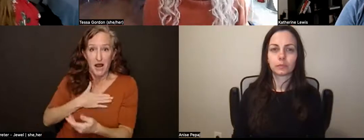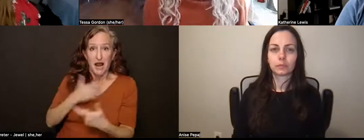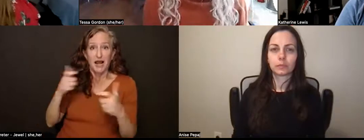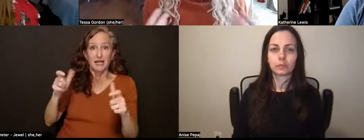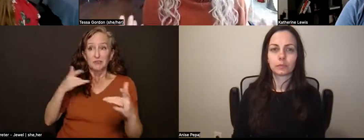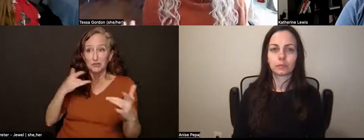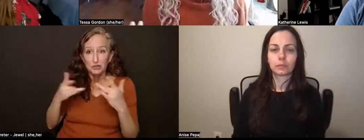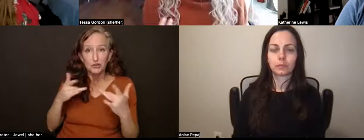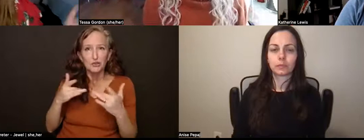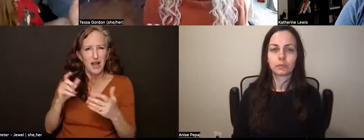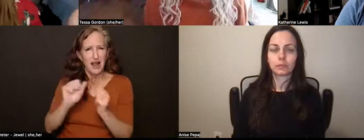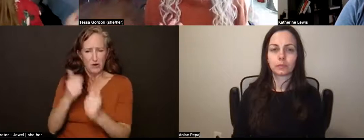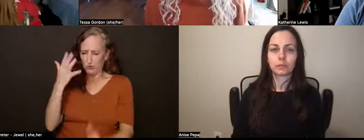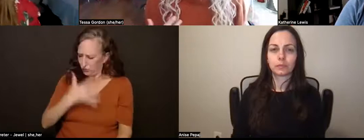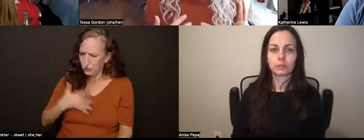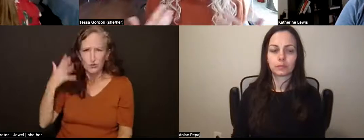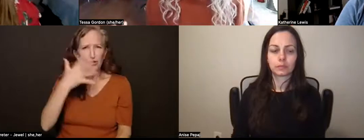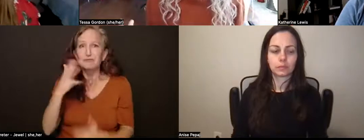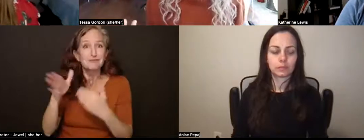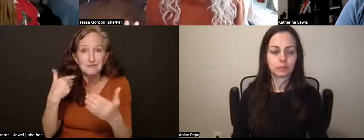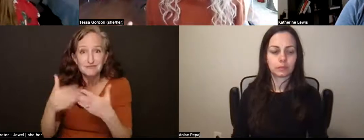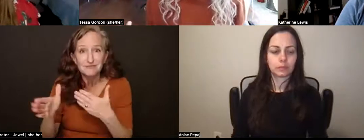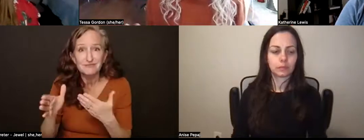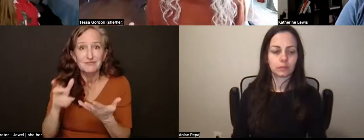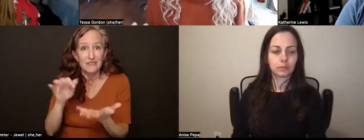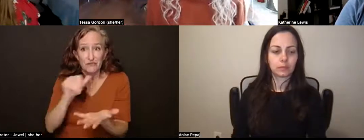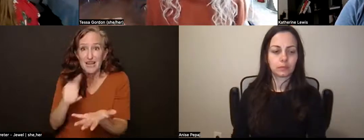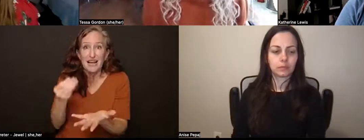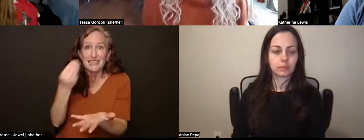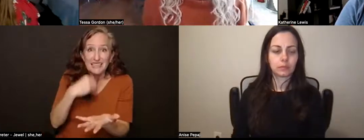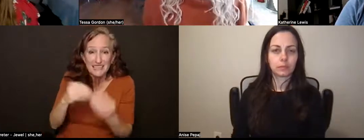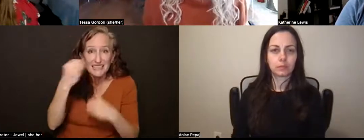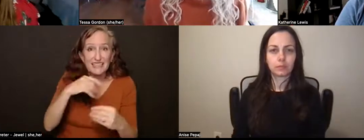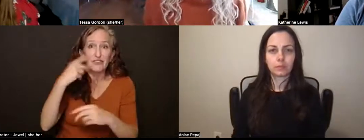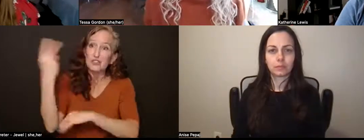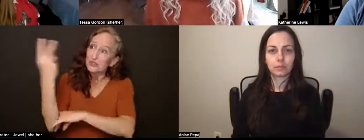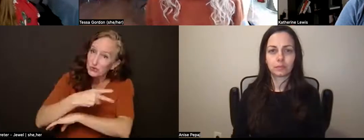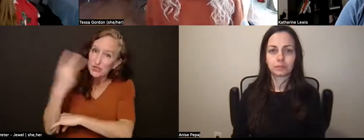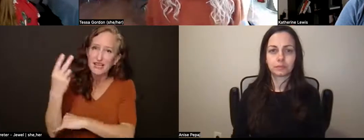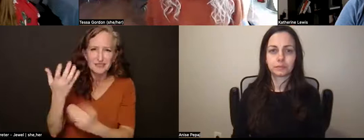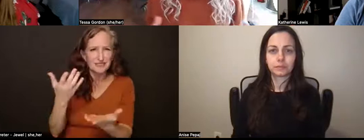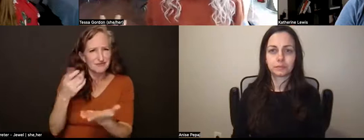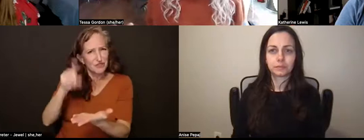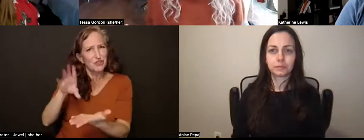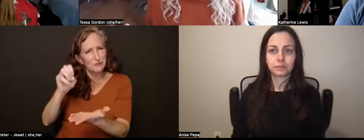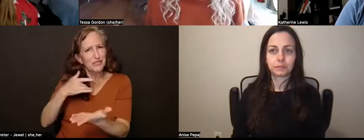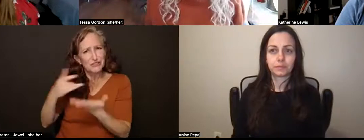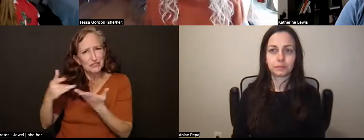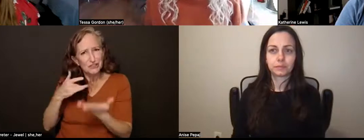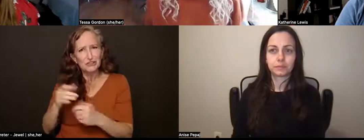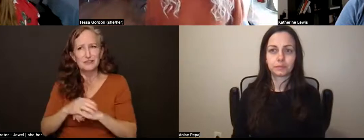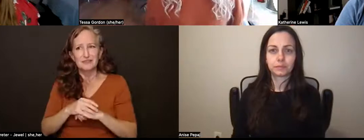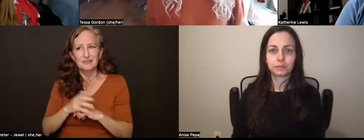doesn't matter how you look with your body. The fact is, if you're not eating for 2 days, that's a concern, but we're going months at this